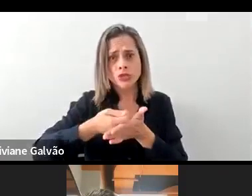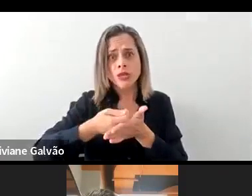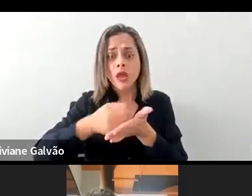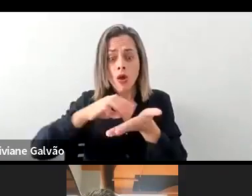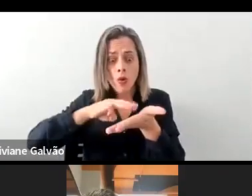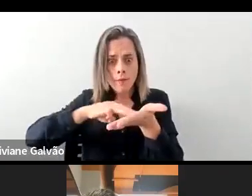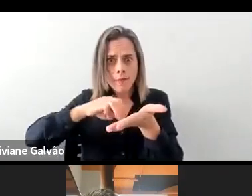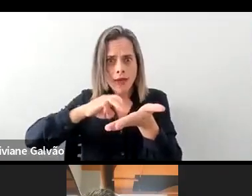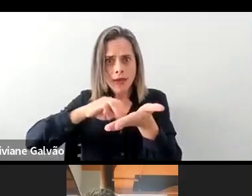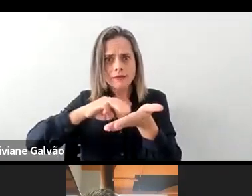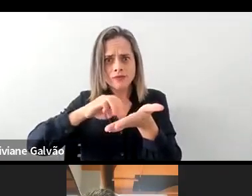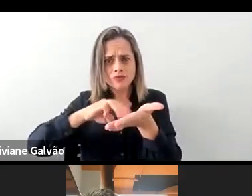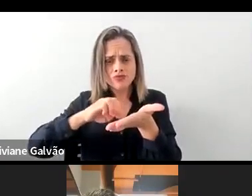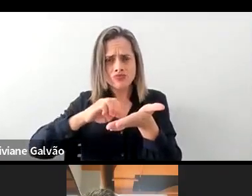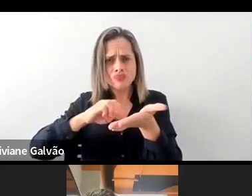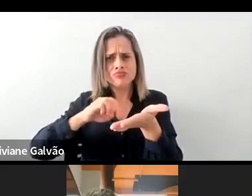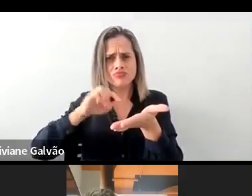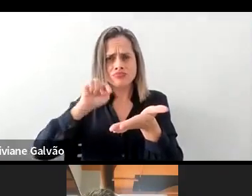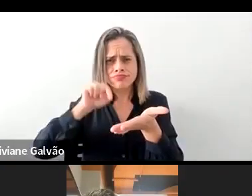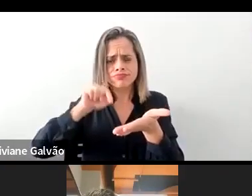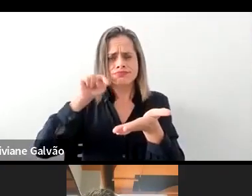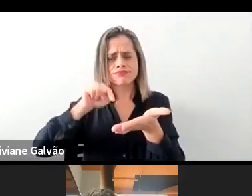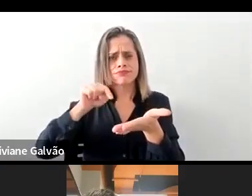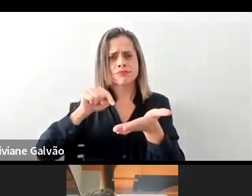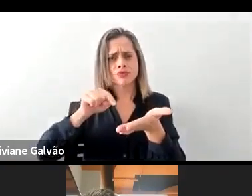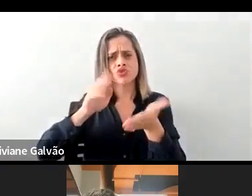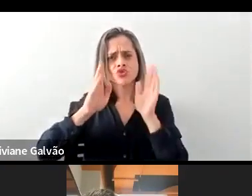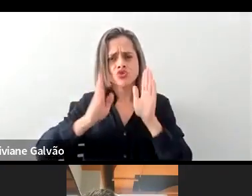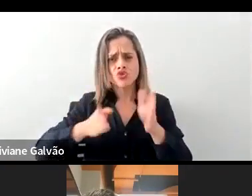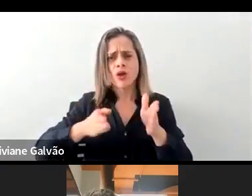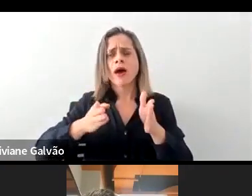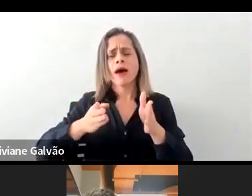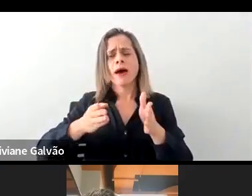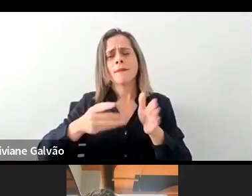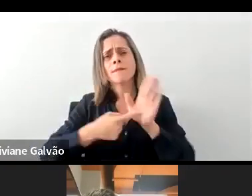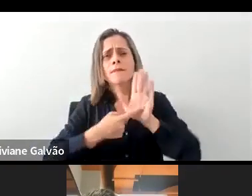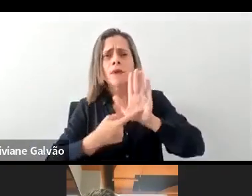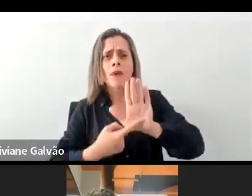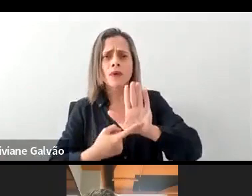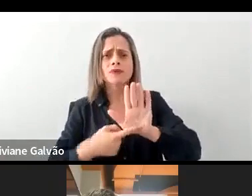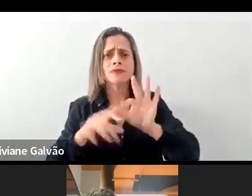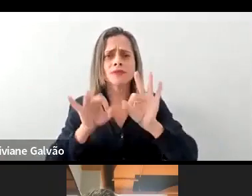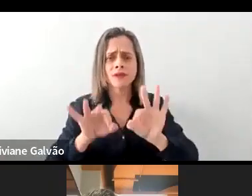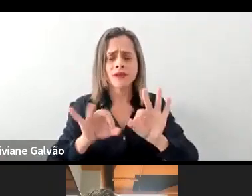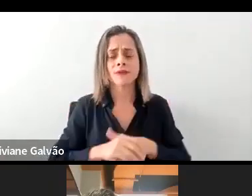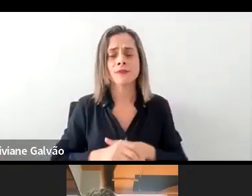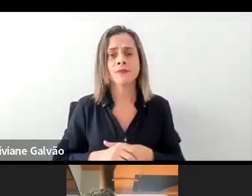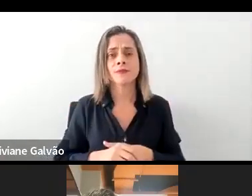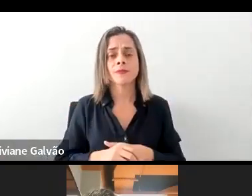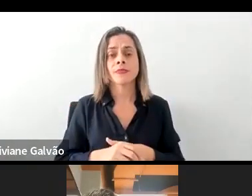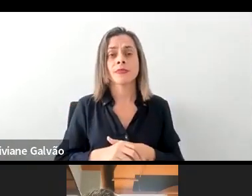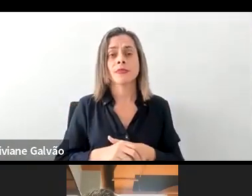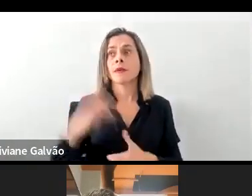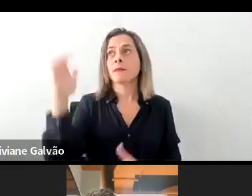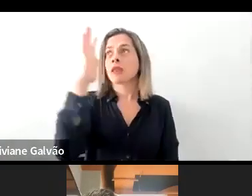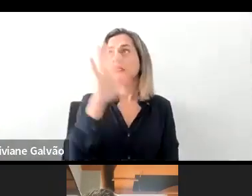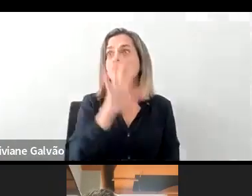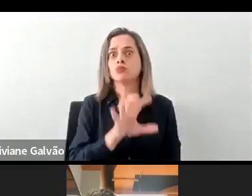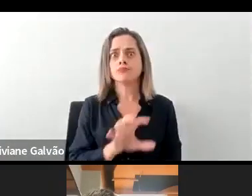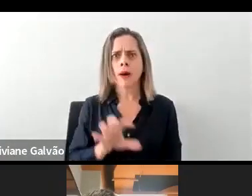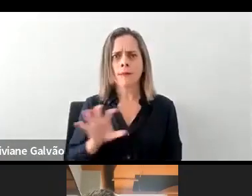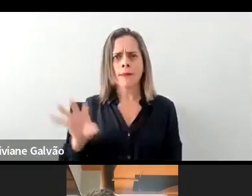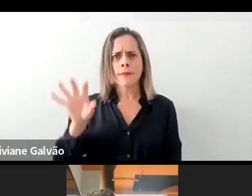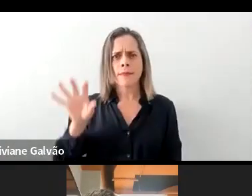the states of Brazil had to do, they had to get the national curriculum and split up in